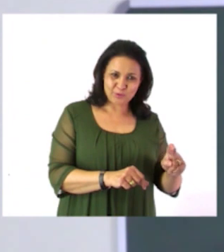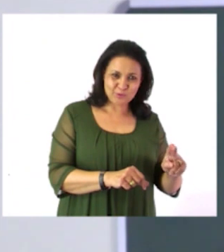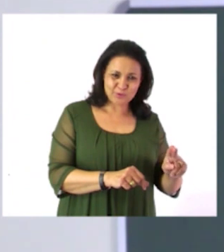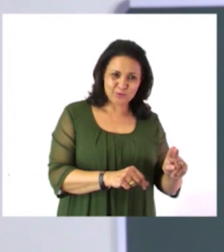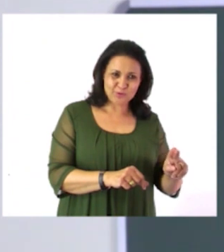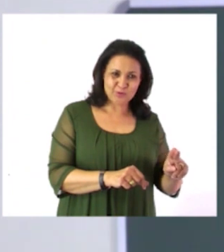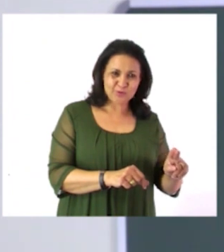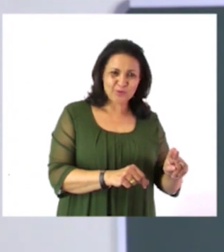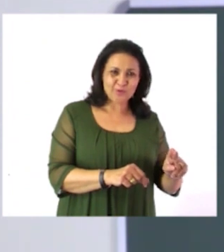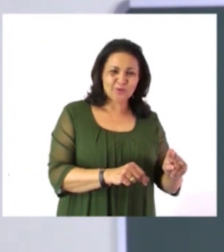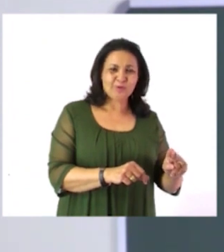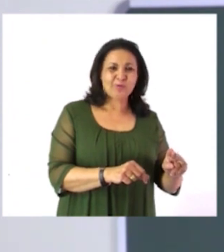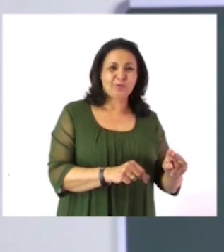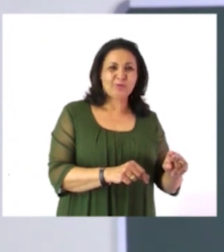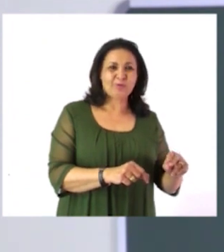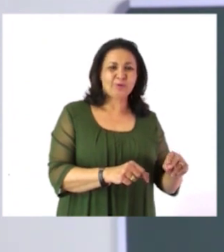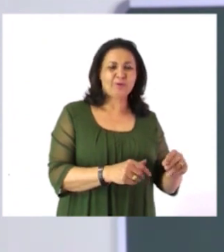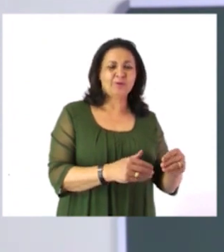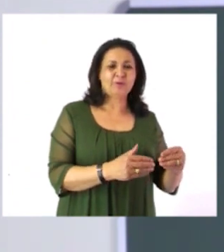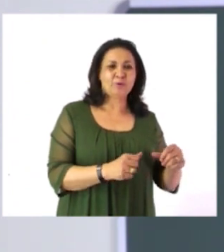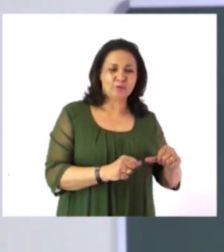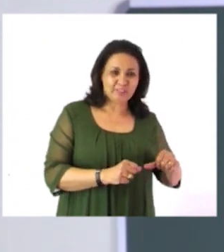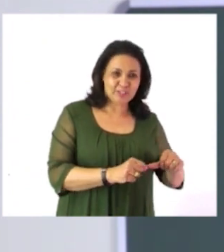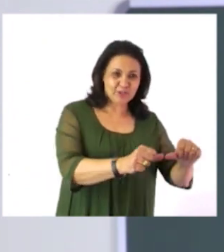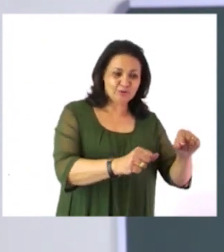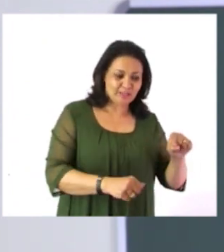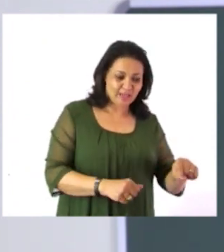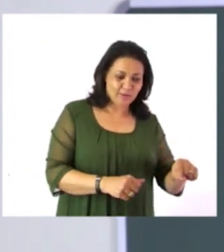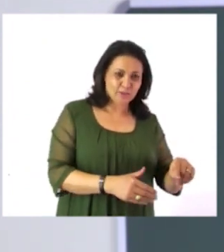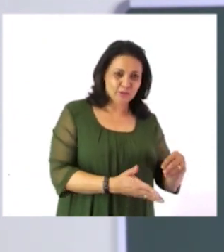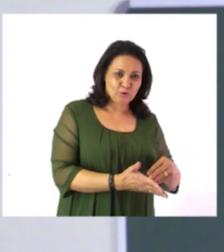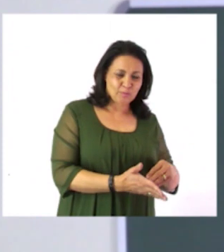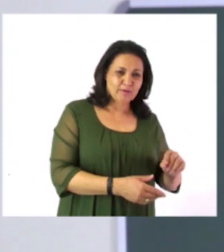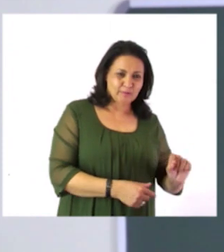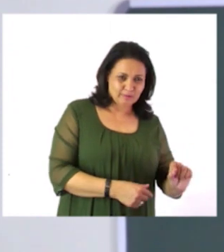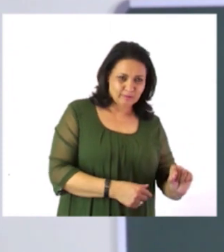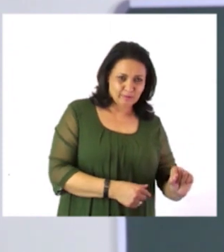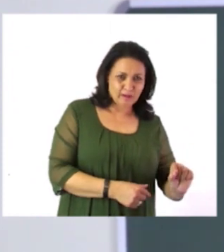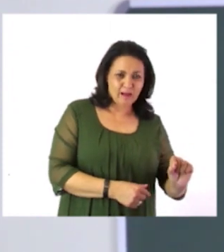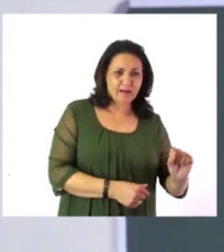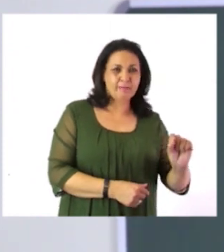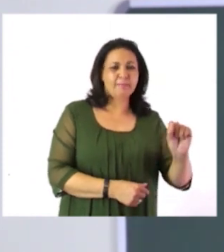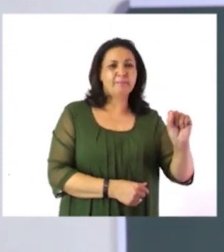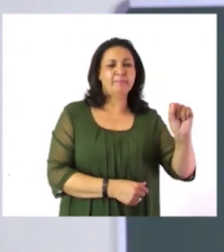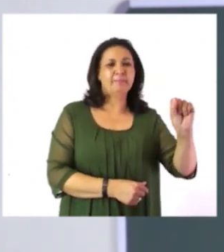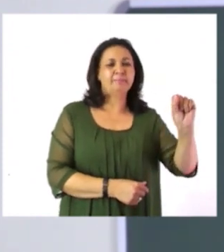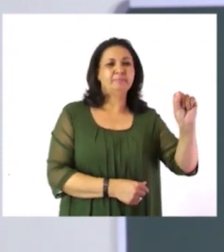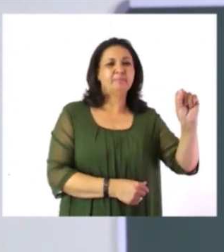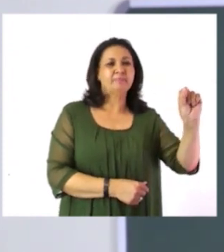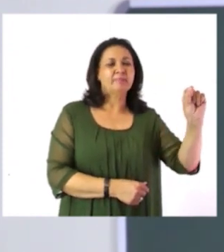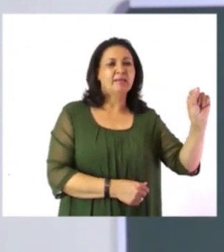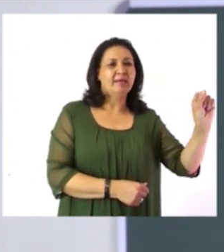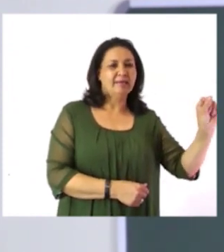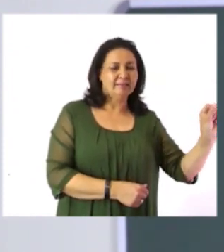I will just help him a bit. Can I help you? When we come down here, we go on the dotted